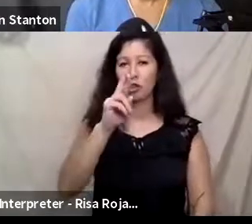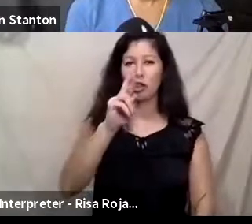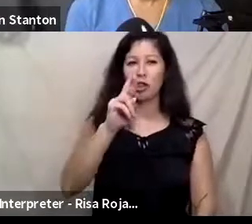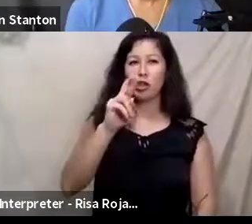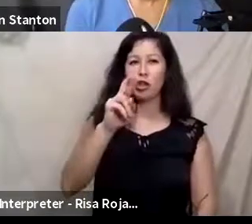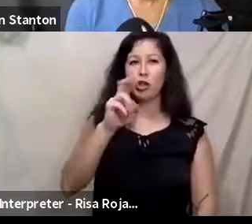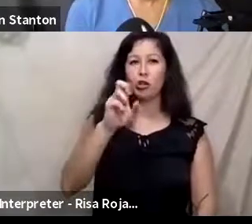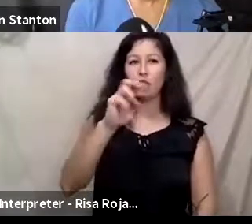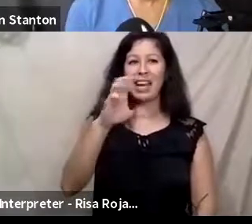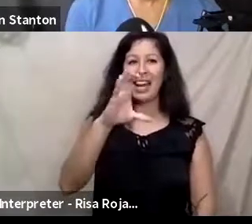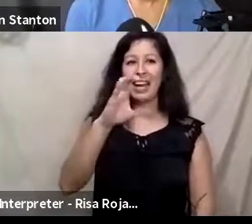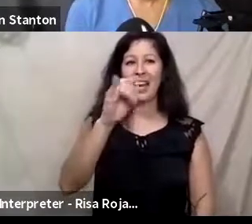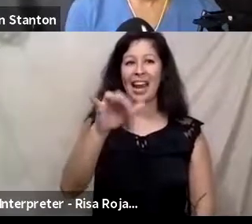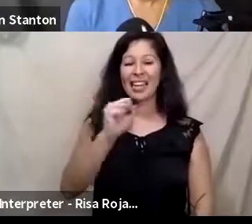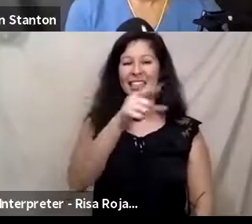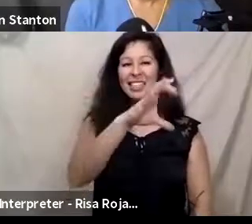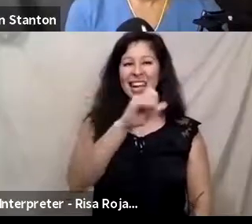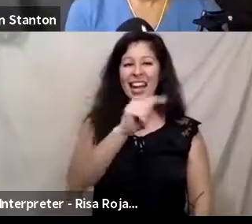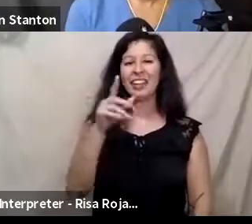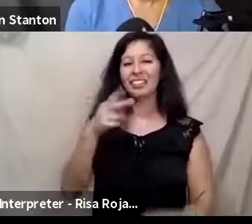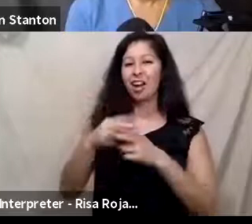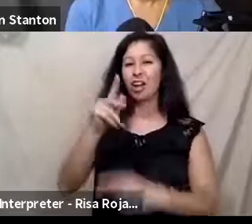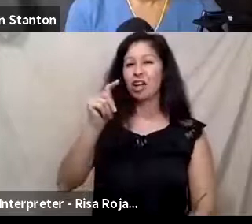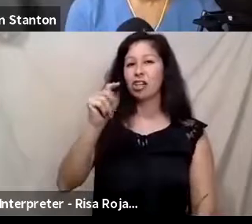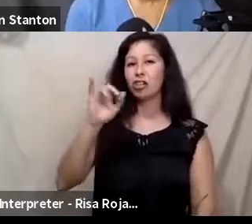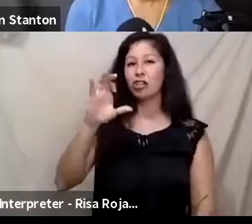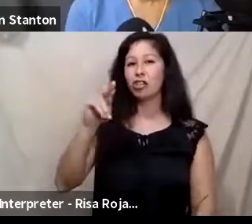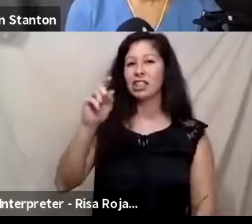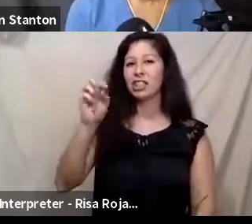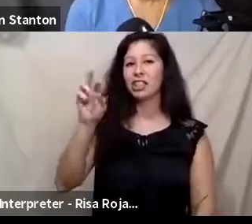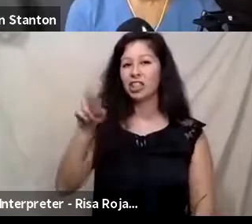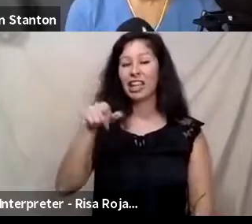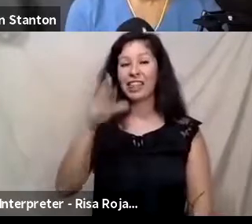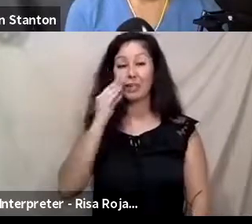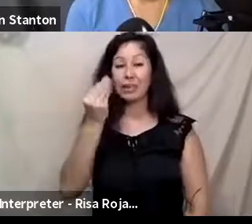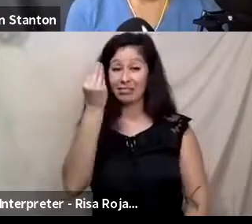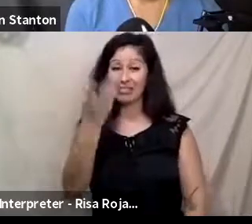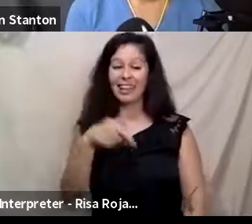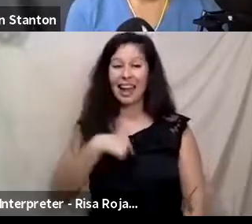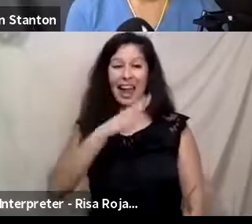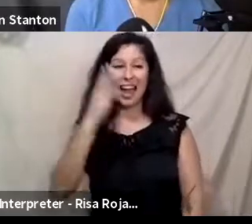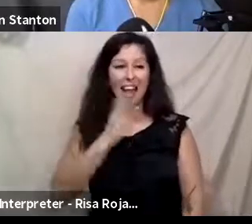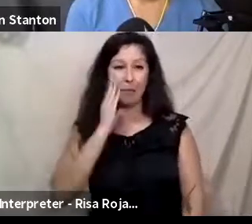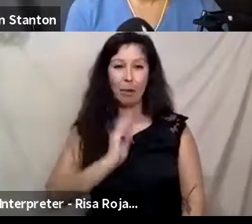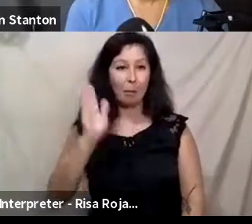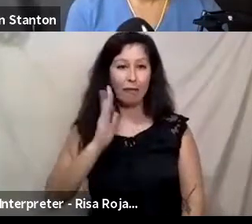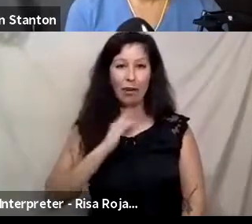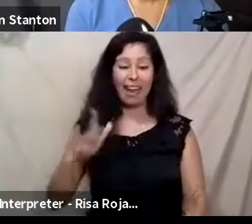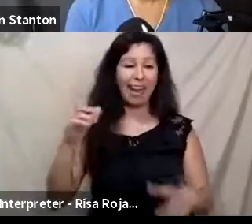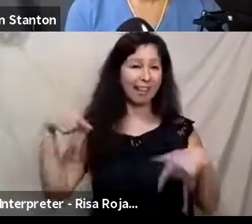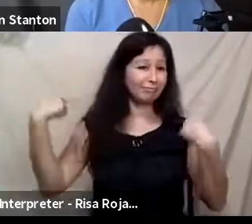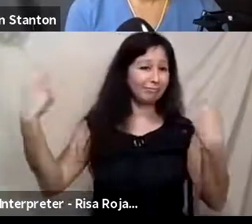cast, Trickster, and this experience, let me tell you, I've never had this experience in my